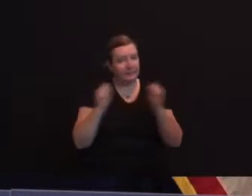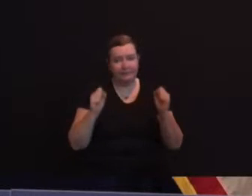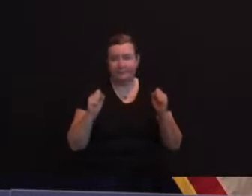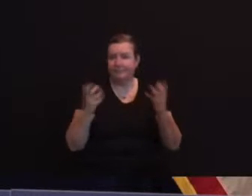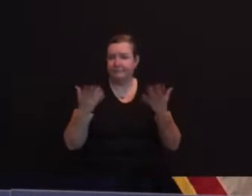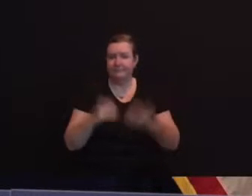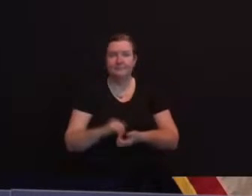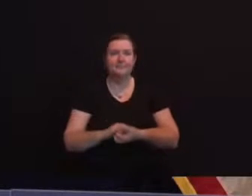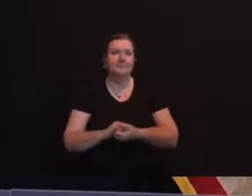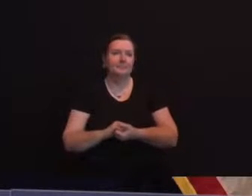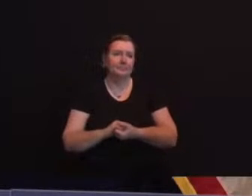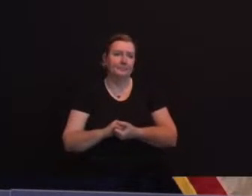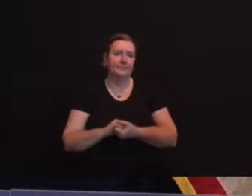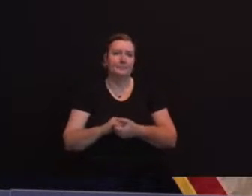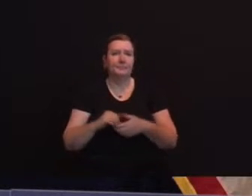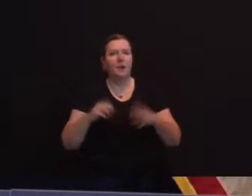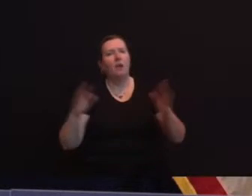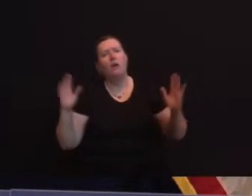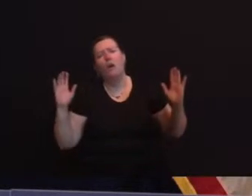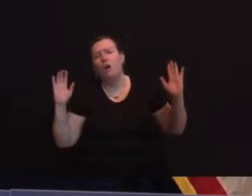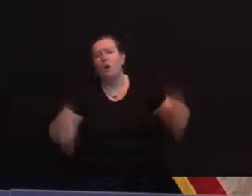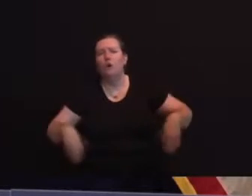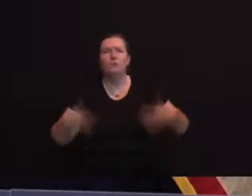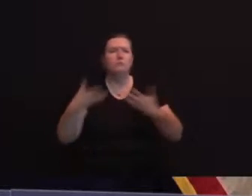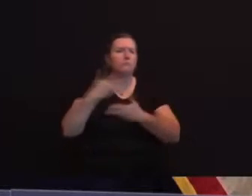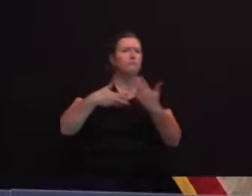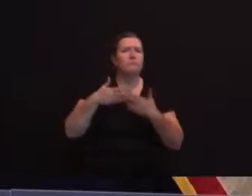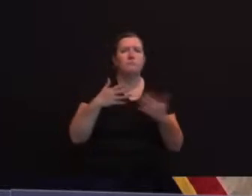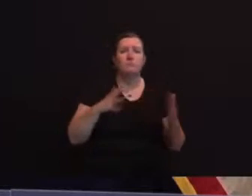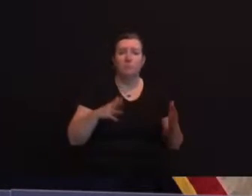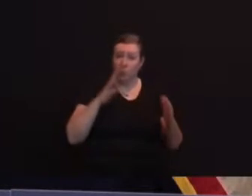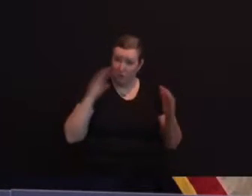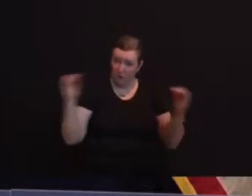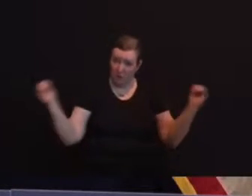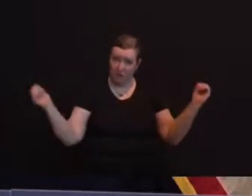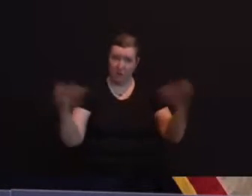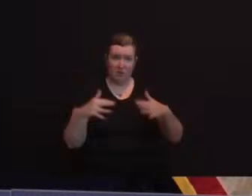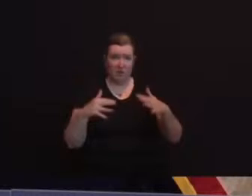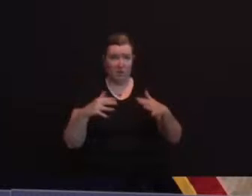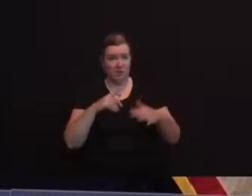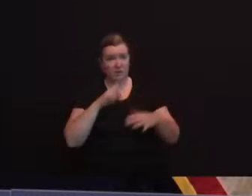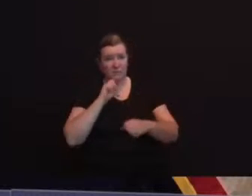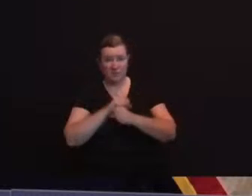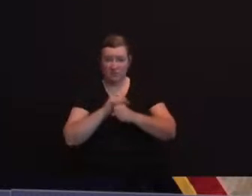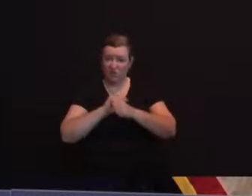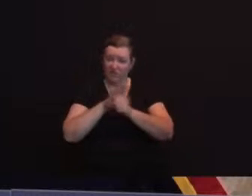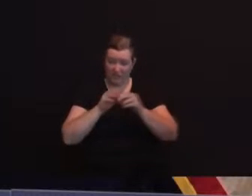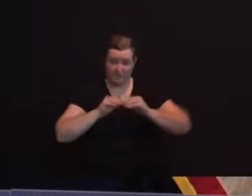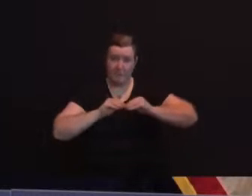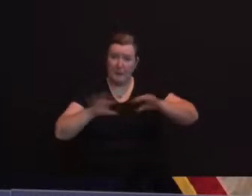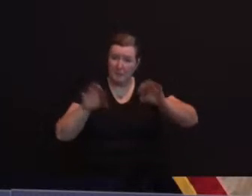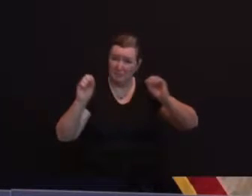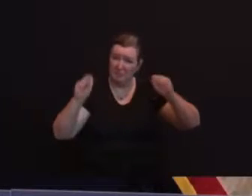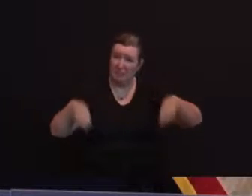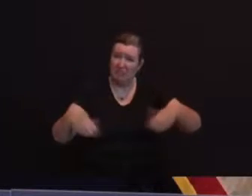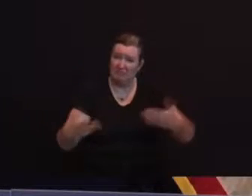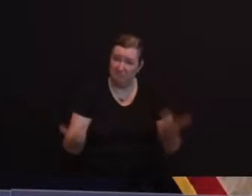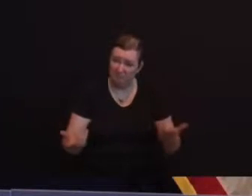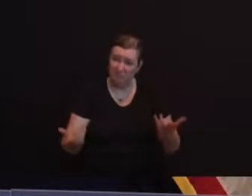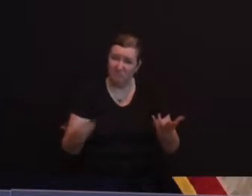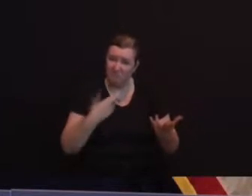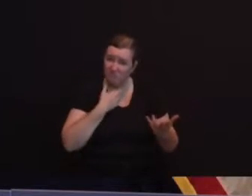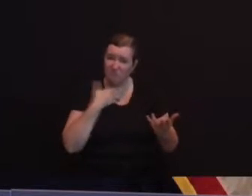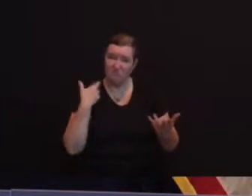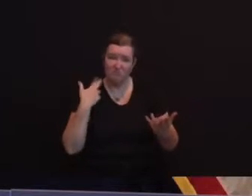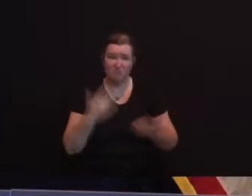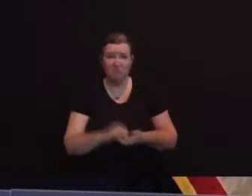we know that gatherings provide an opportunity for COVID-19 to spread. With the upcoming holiday season,